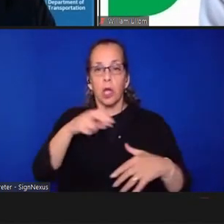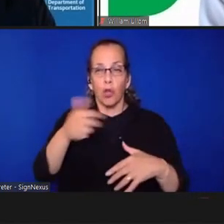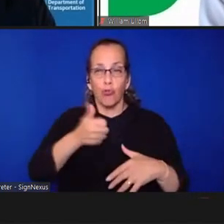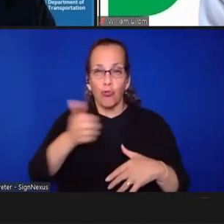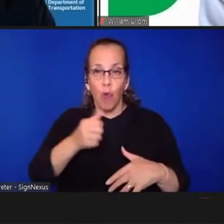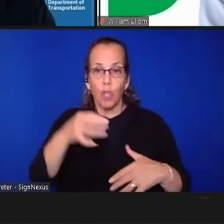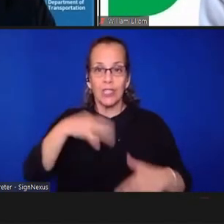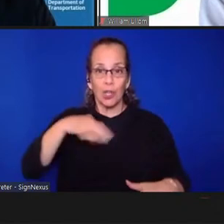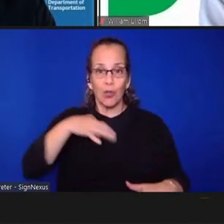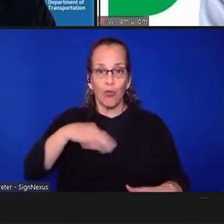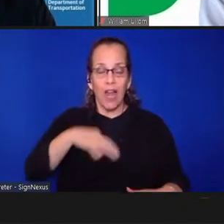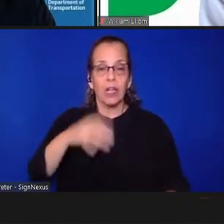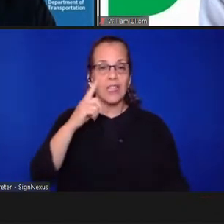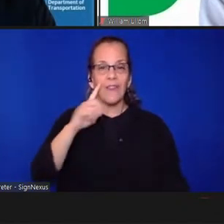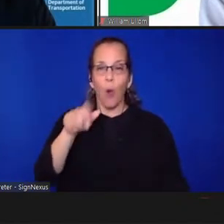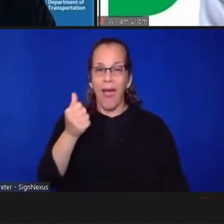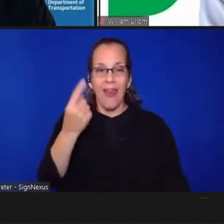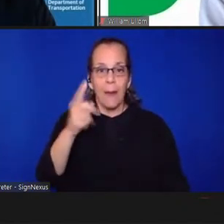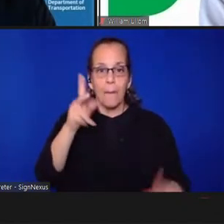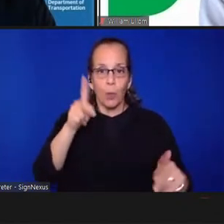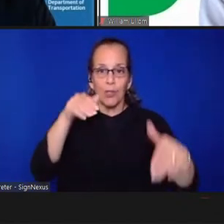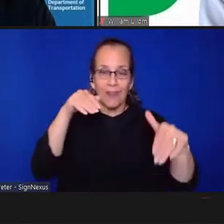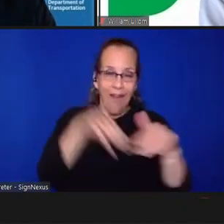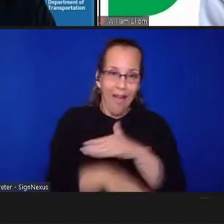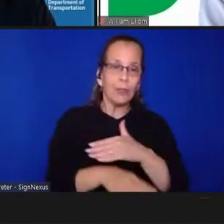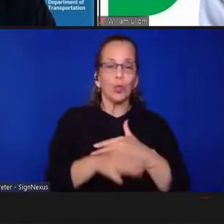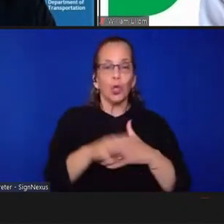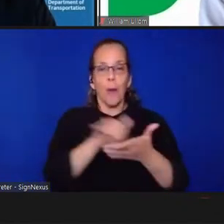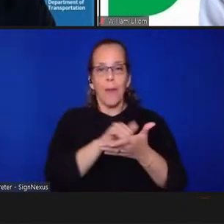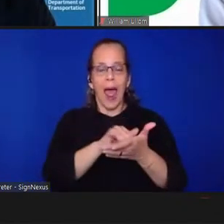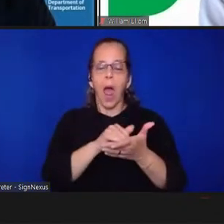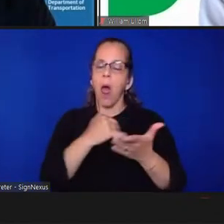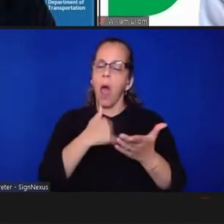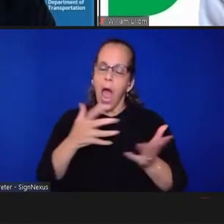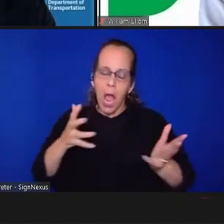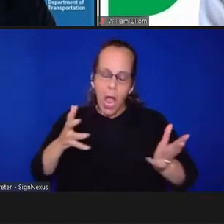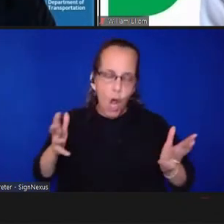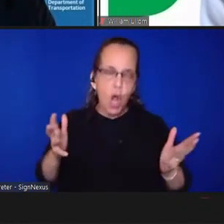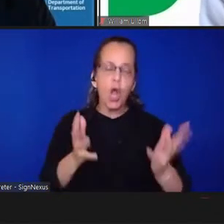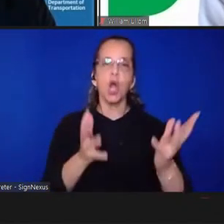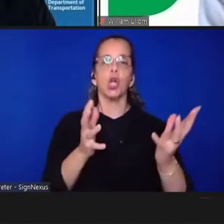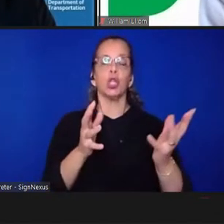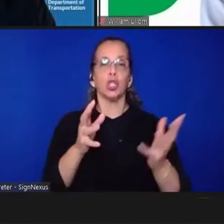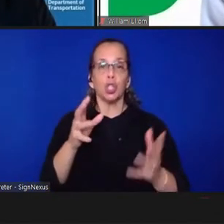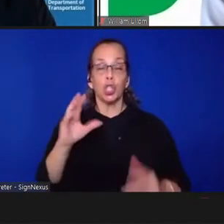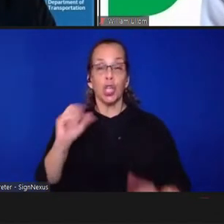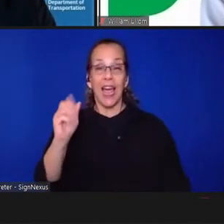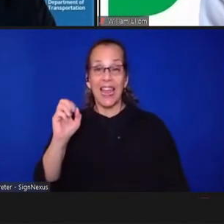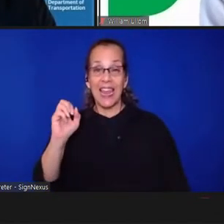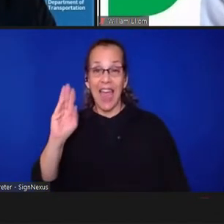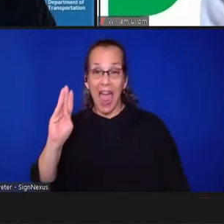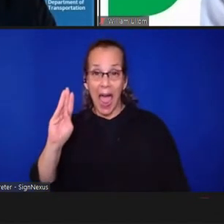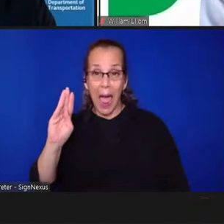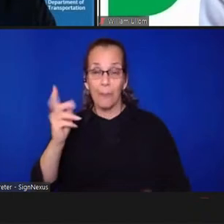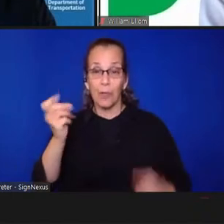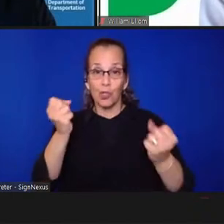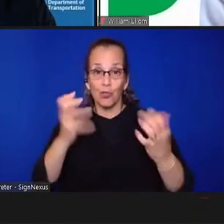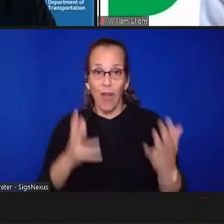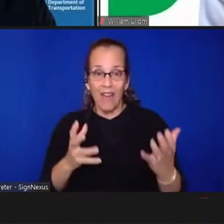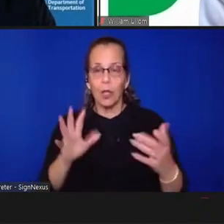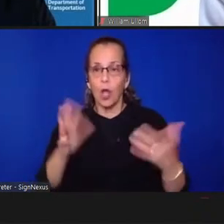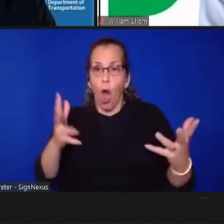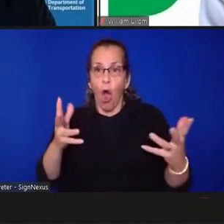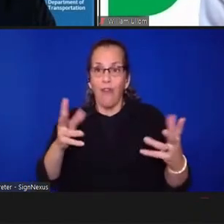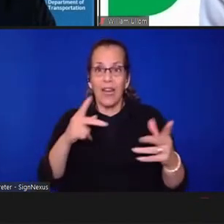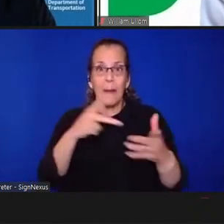any of the total tunnels and buses to enter Manhattan I urge this commission to exempt cab drivers who already pay their own congestion congestion fee from being forced to pay